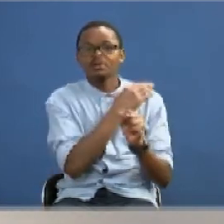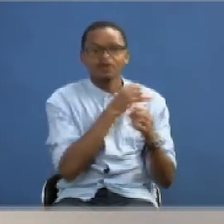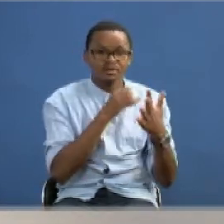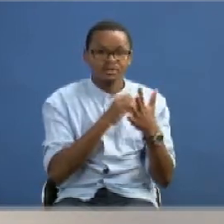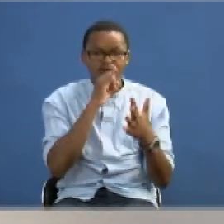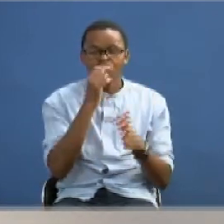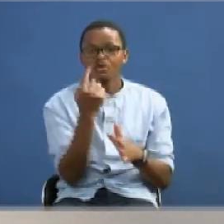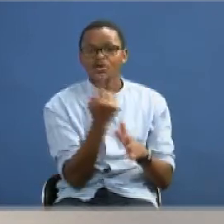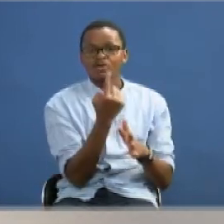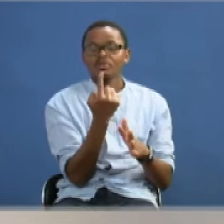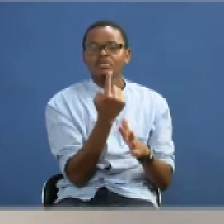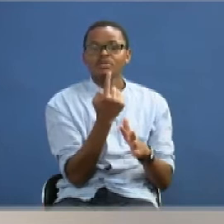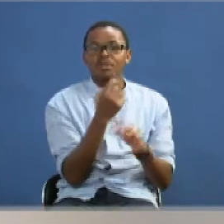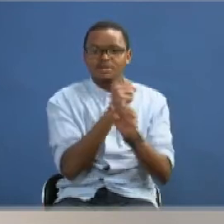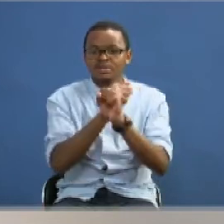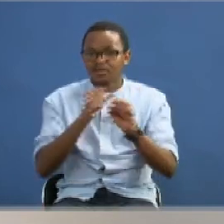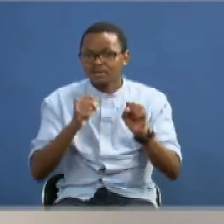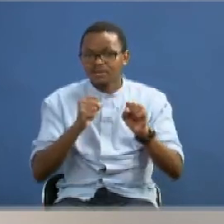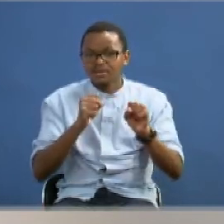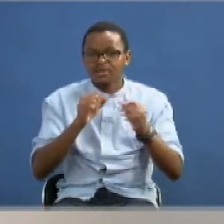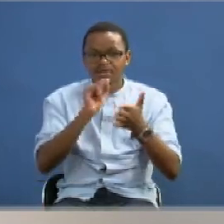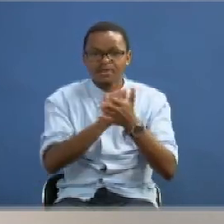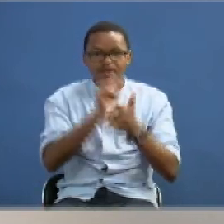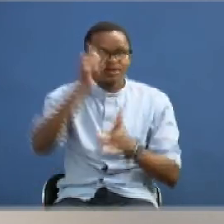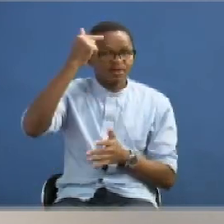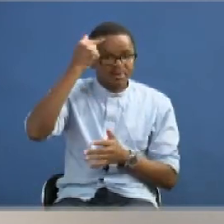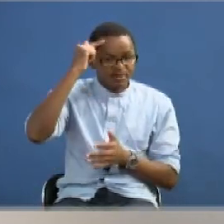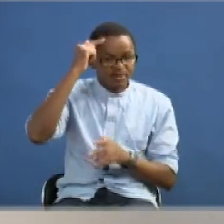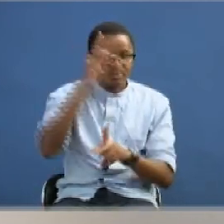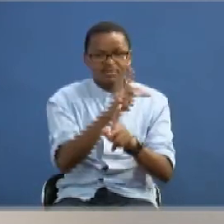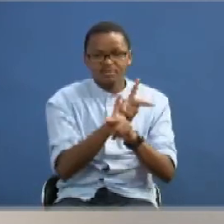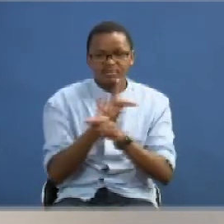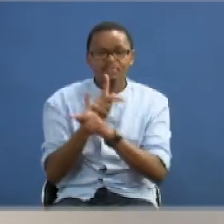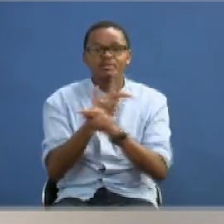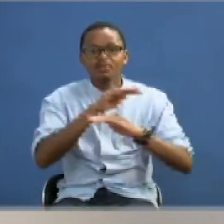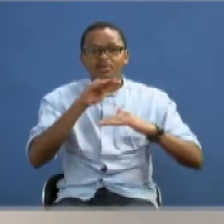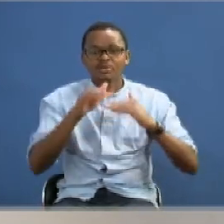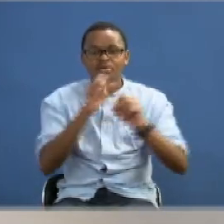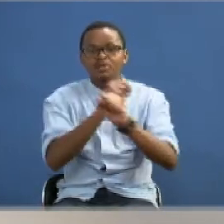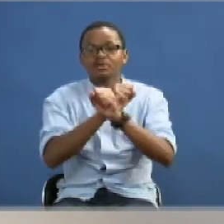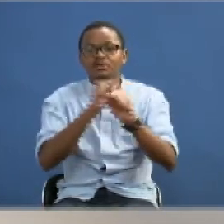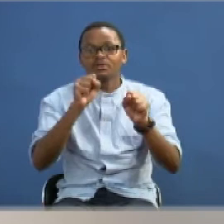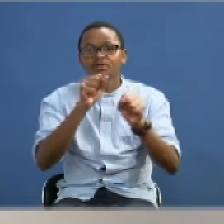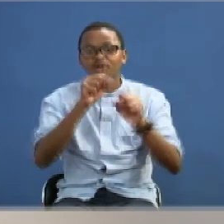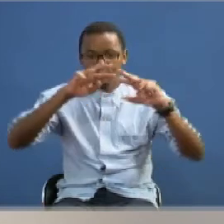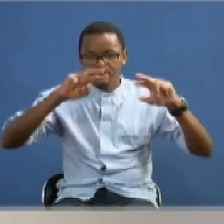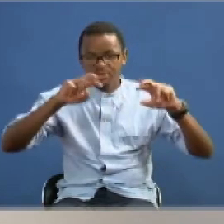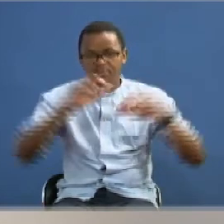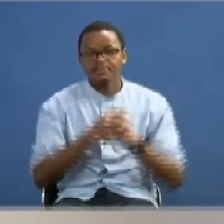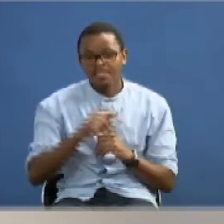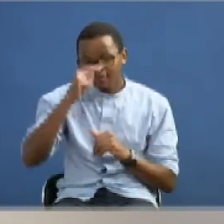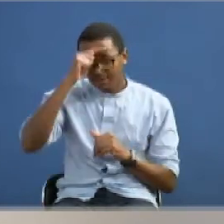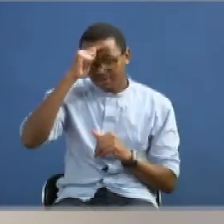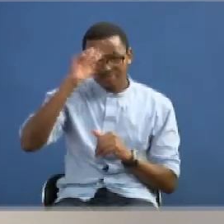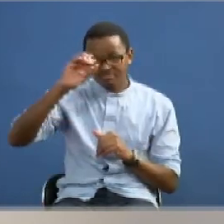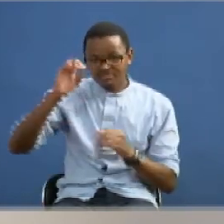is only once they are safe that they should think about protecting or saving another life, because there is